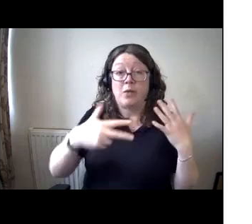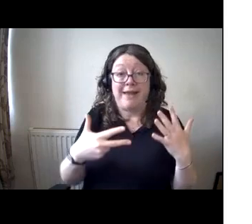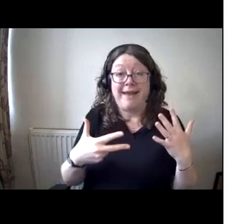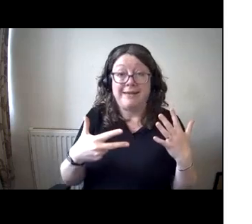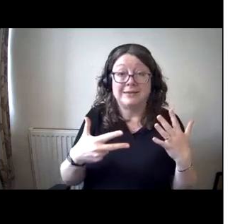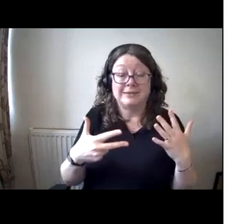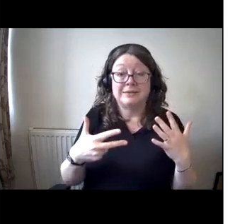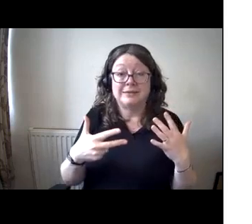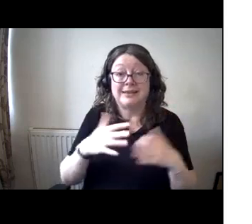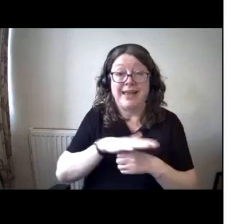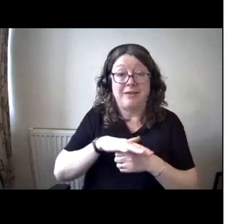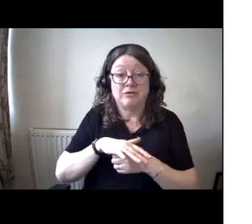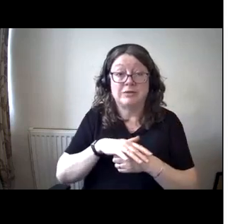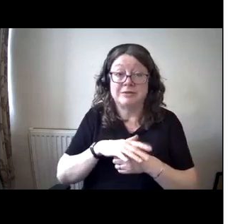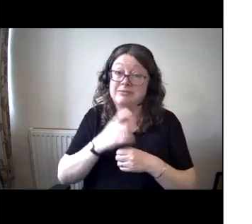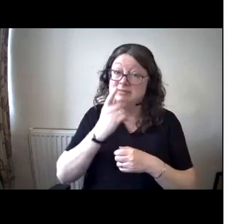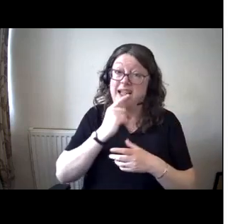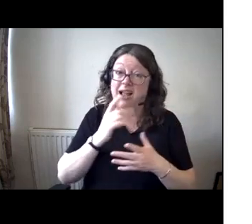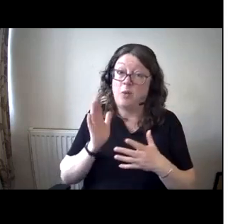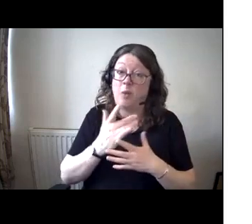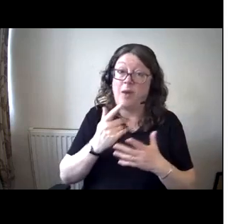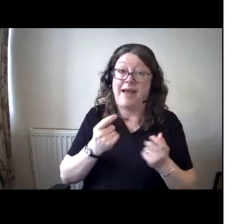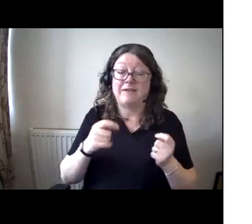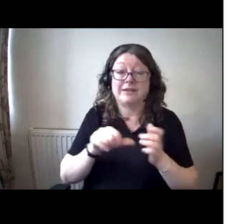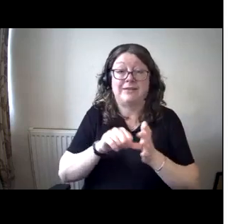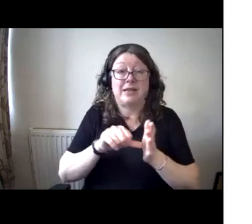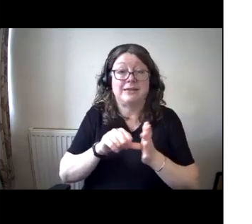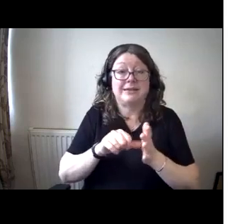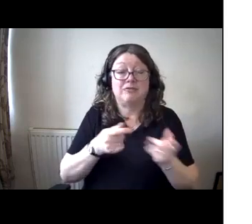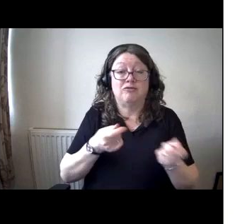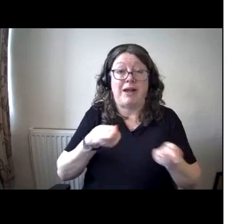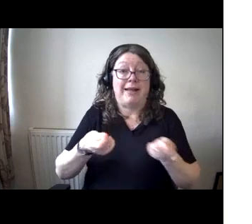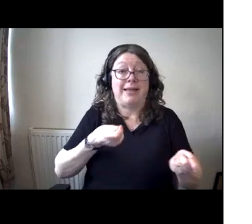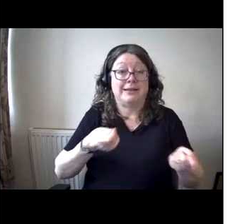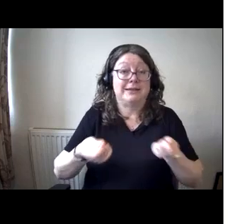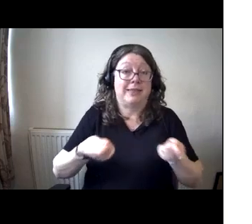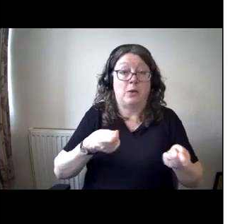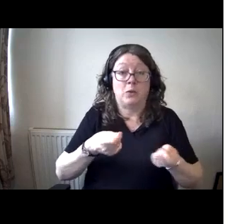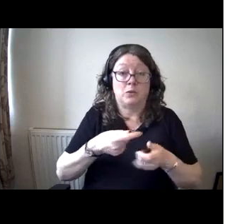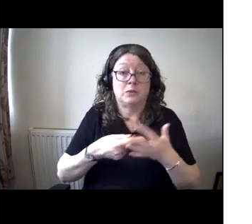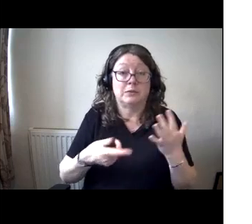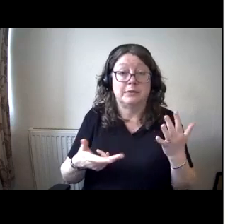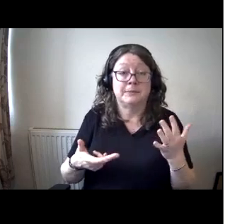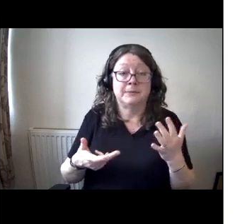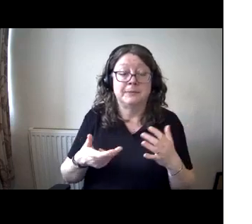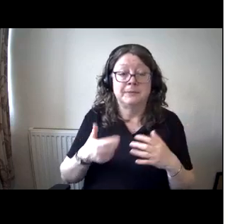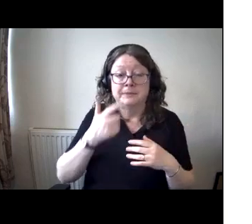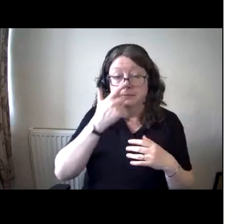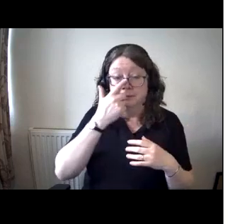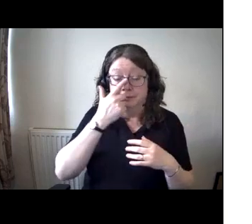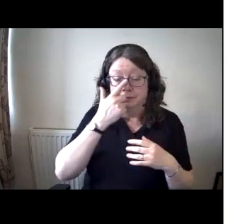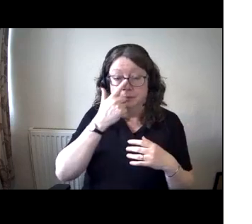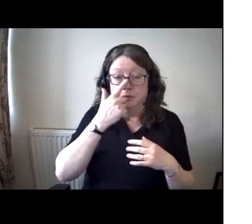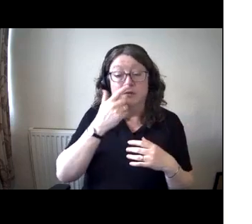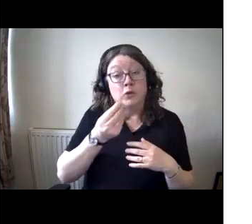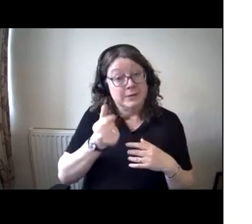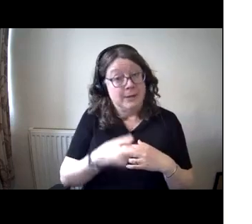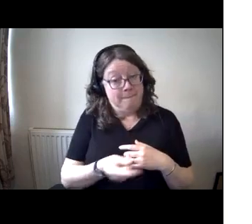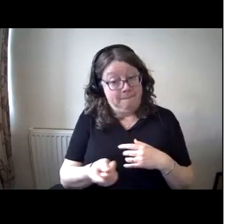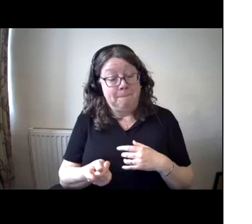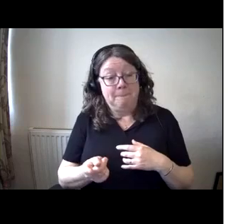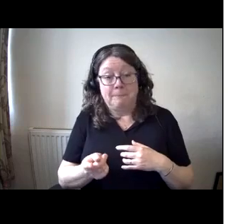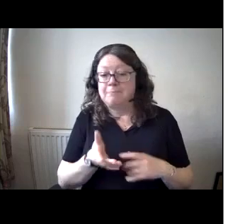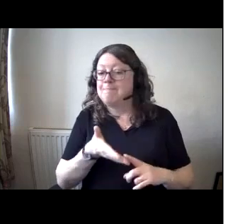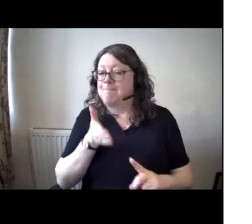challenges in regulating those sensory system sometimes. So for some of our young people, we might see that they've got sensory